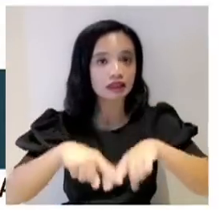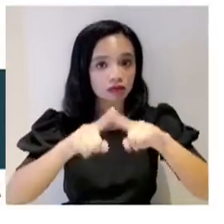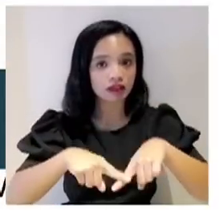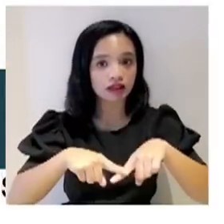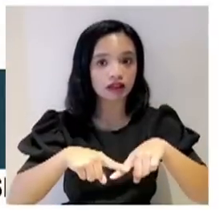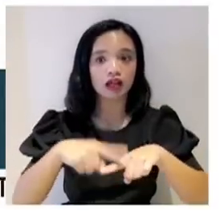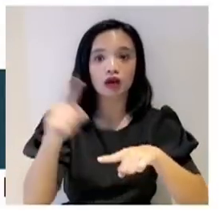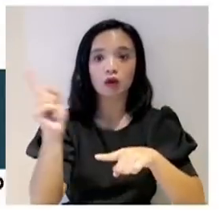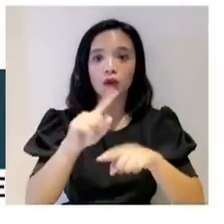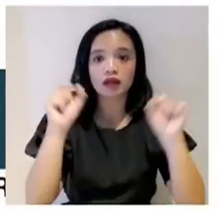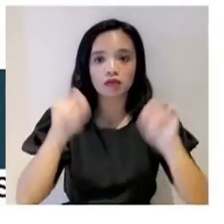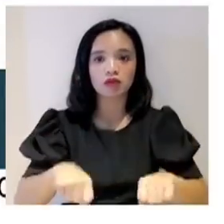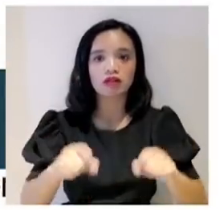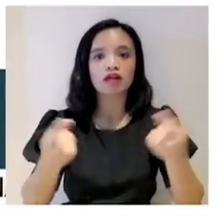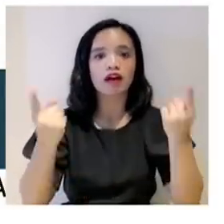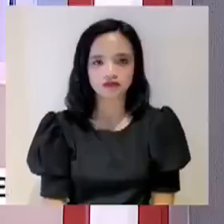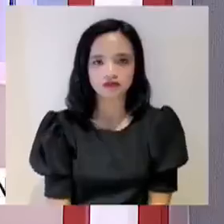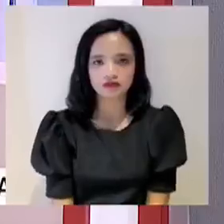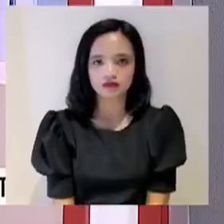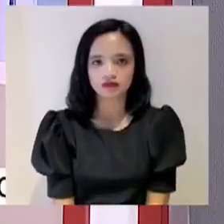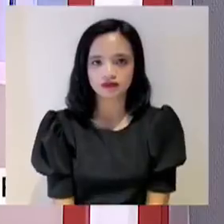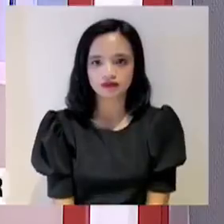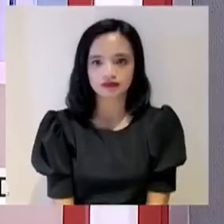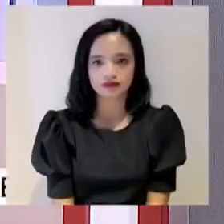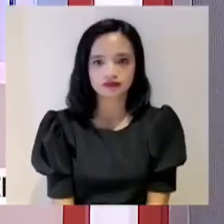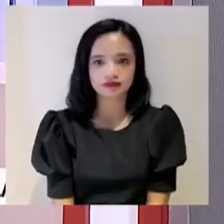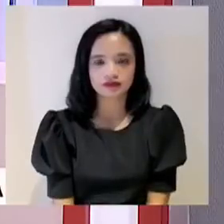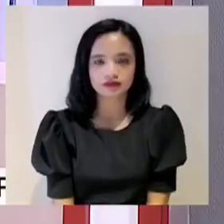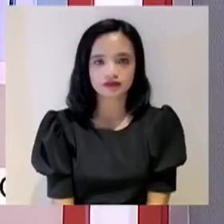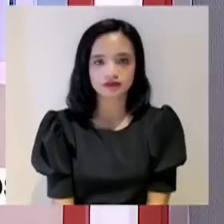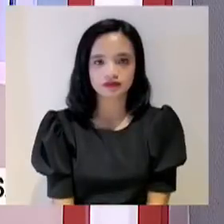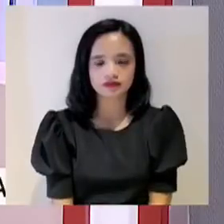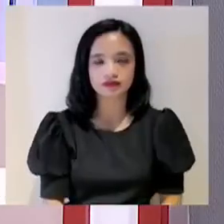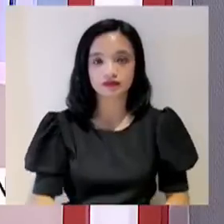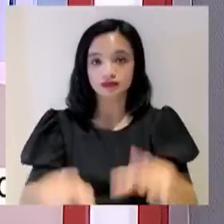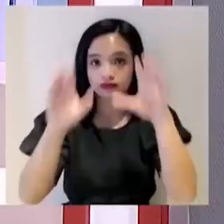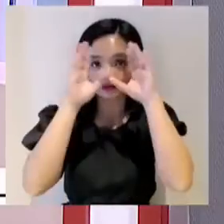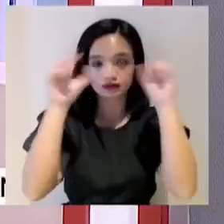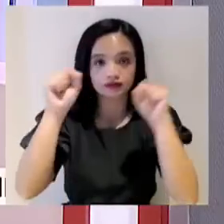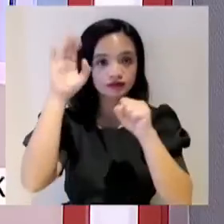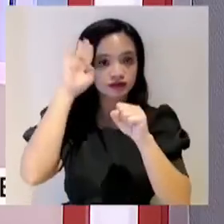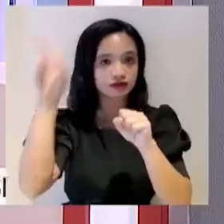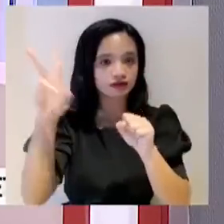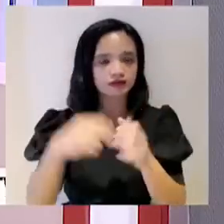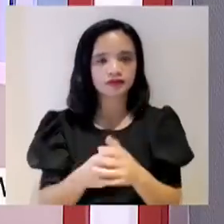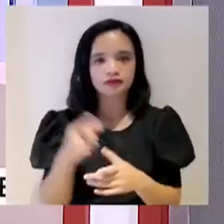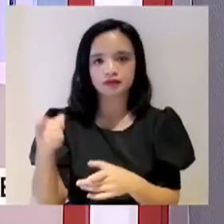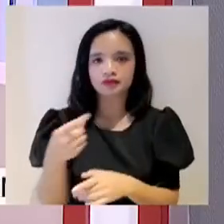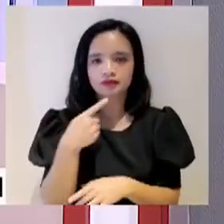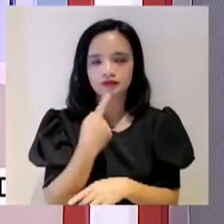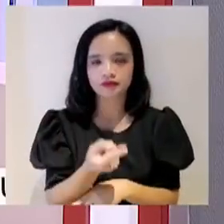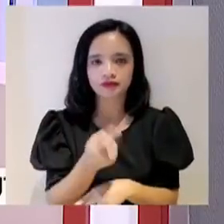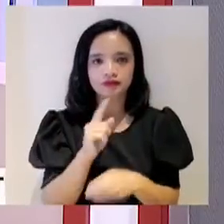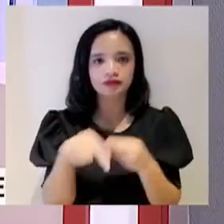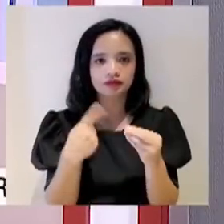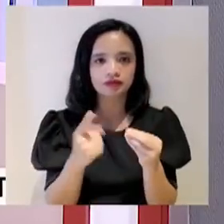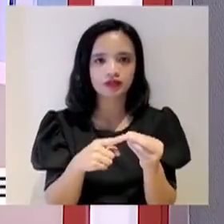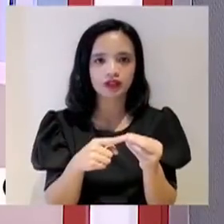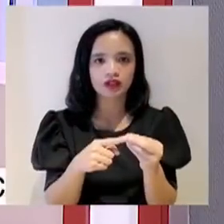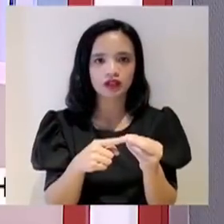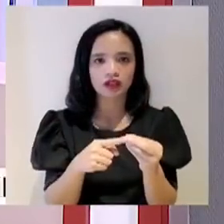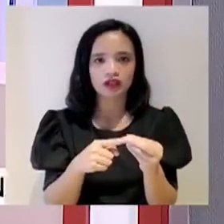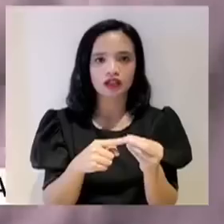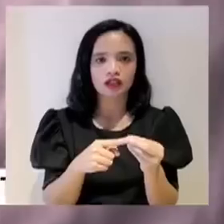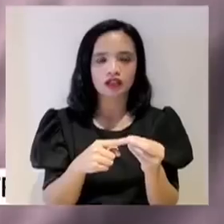happen politically in Manila. President Ferdinand Marcos Jr. speaks up on the visit of his predecessor to China. Marcos says he